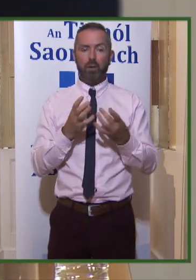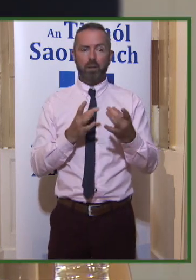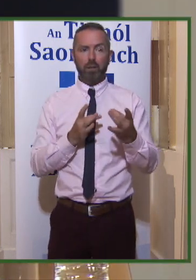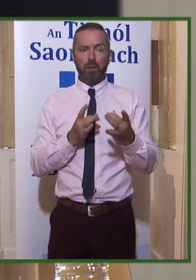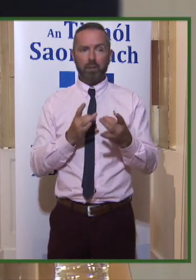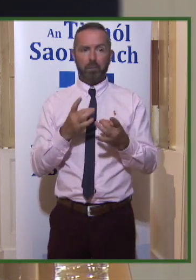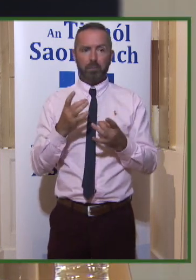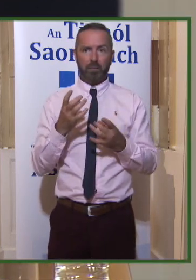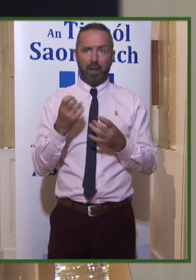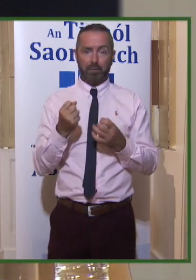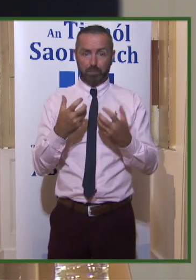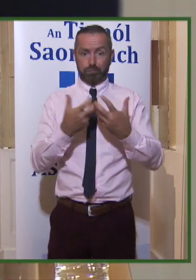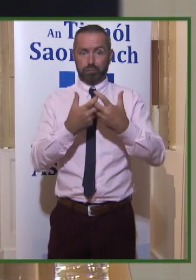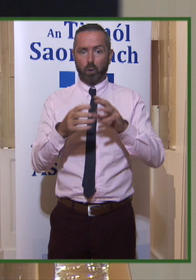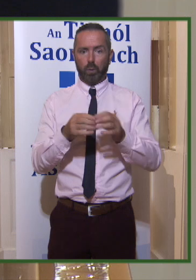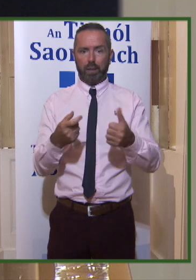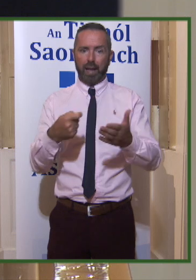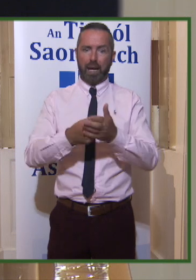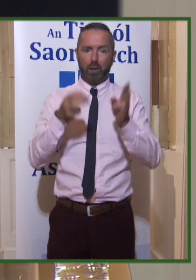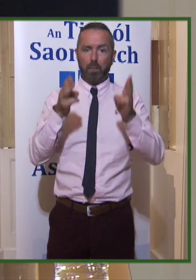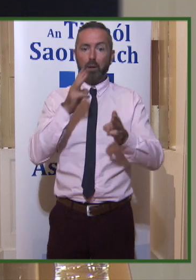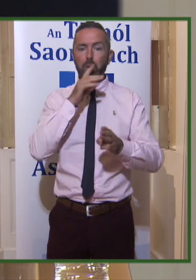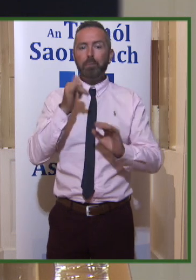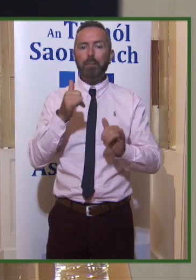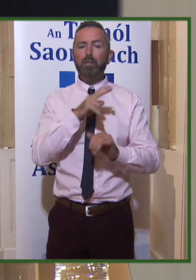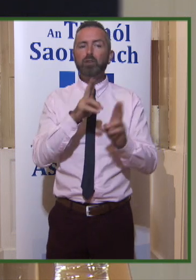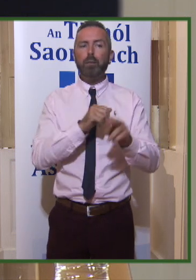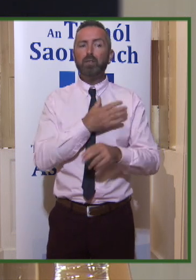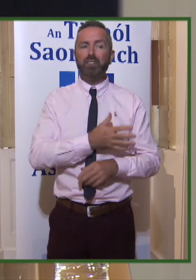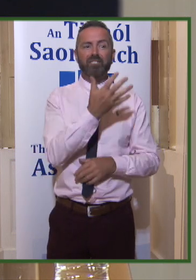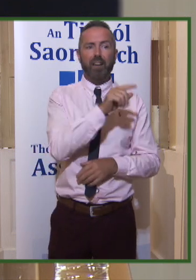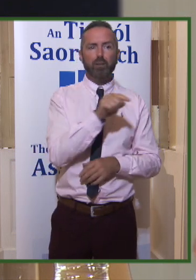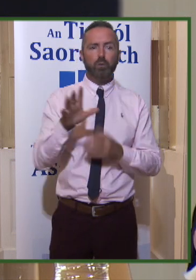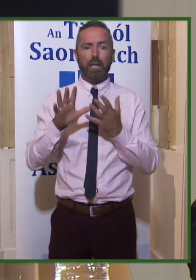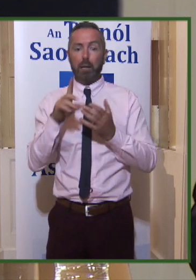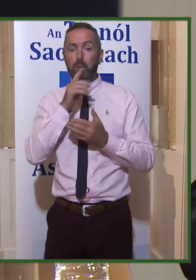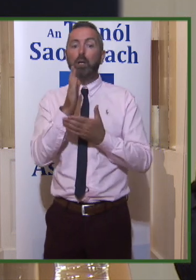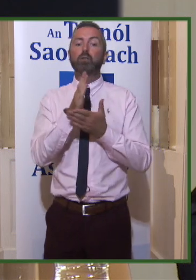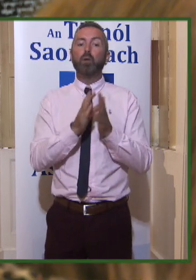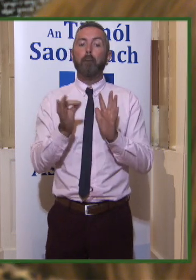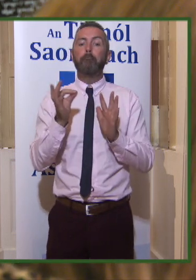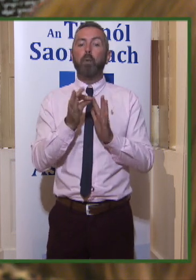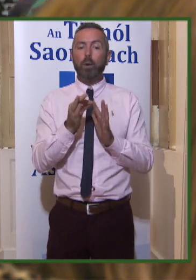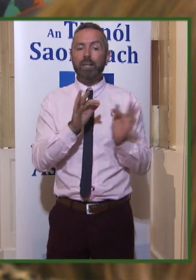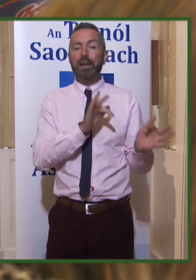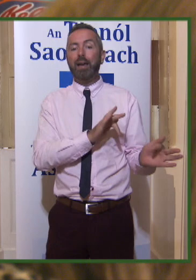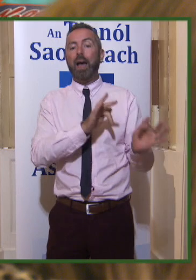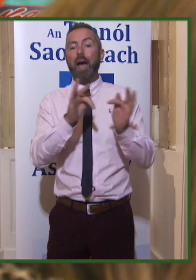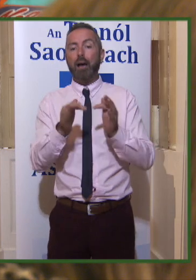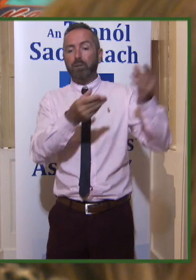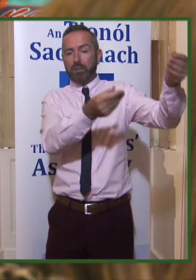additional powers, that it shouldn't necessarily be 5 to 10, but at some point, following the successful devolution of powers to the